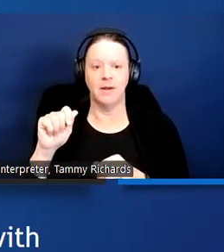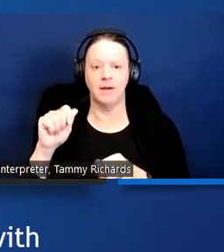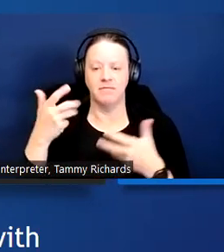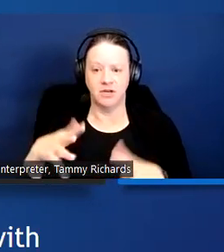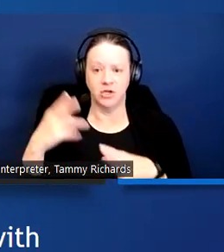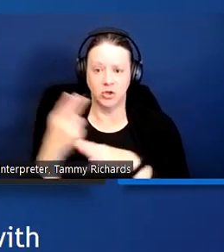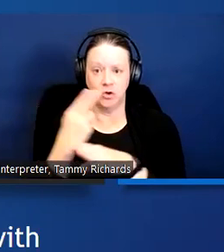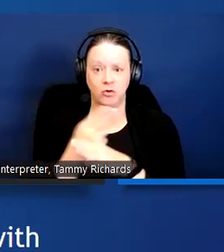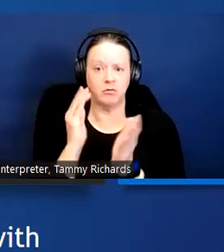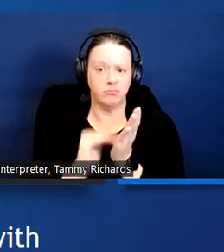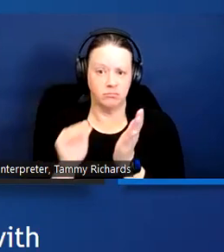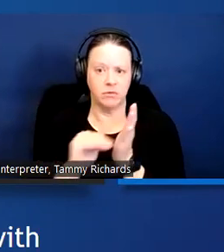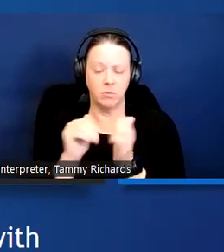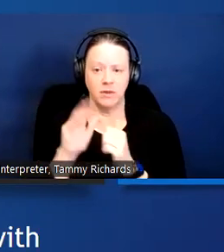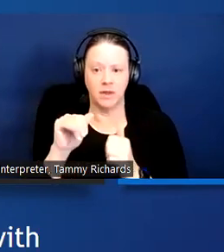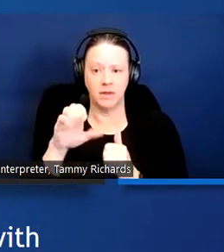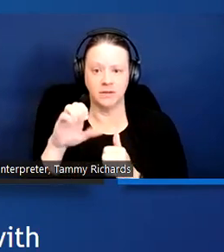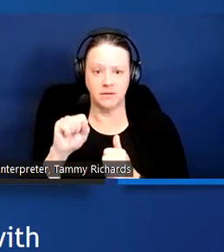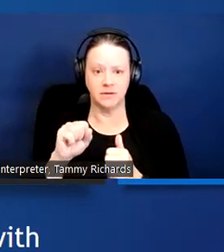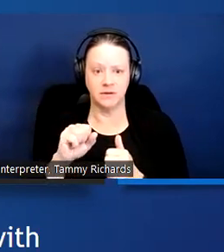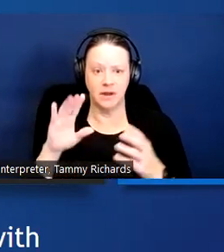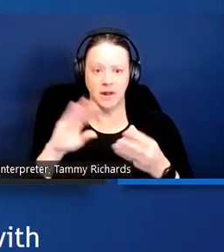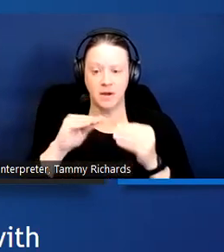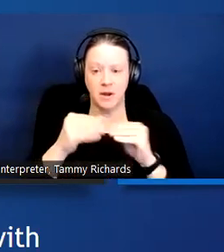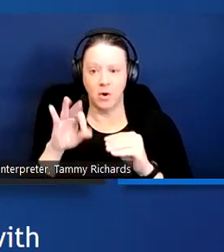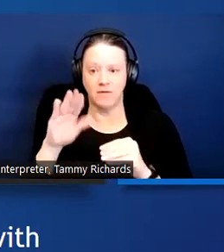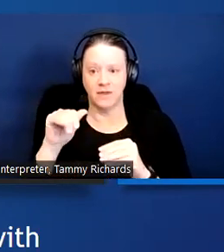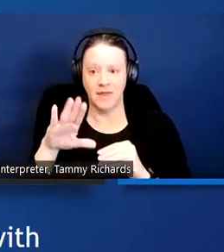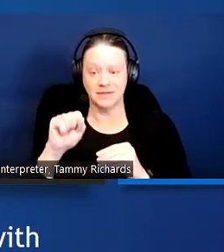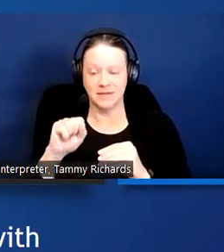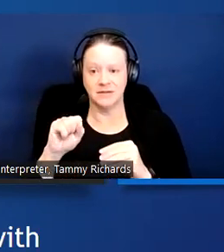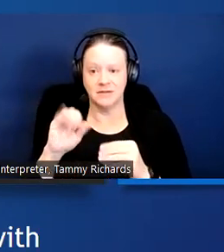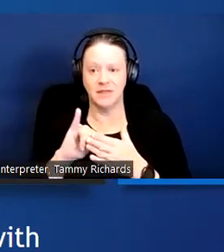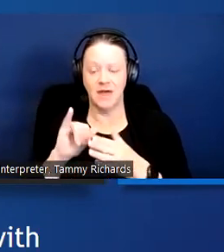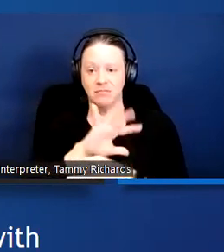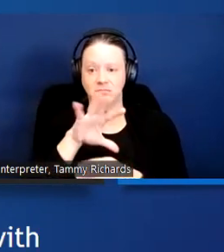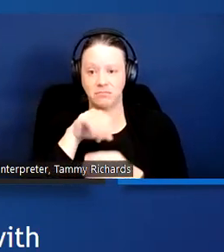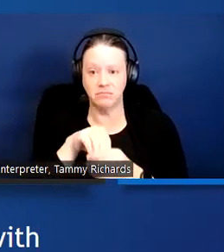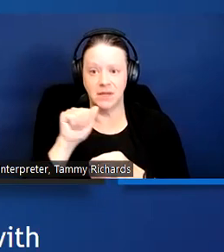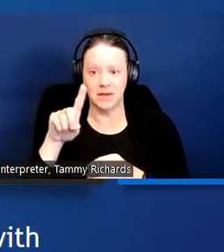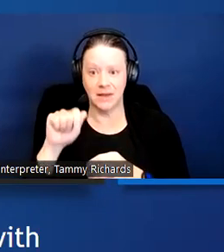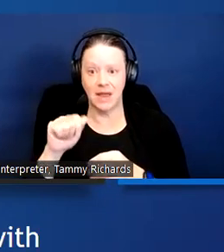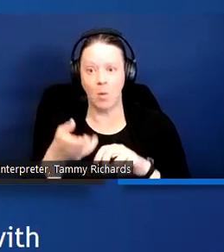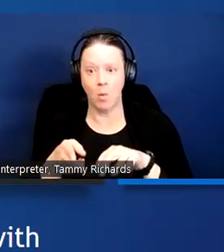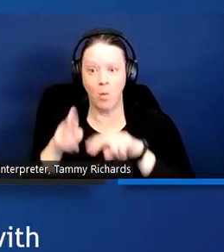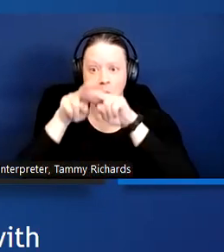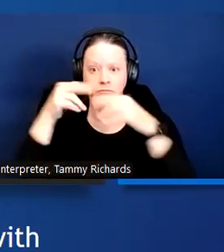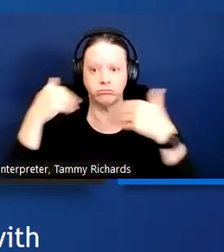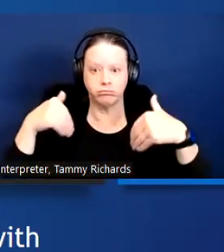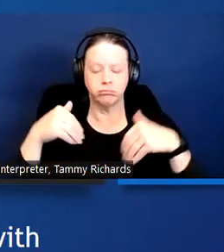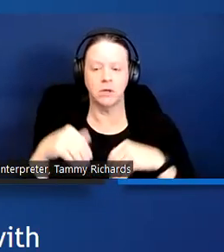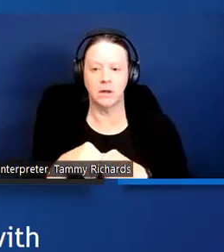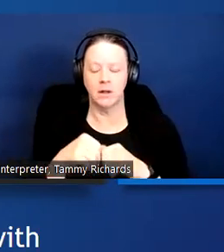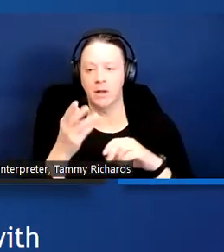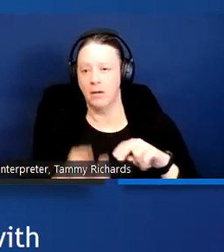a bit in cases. The number of cases citing the ADA are rising. It's gone up significantly